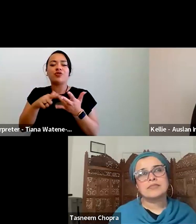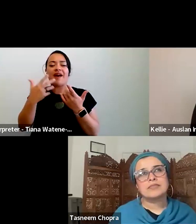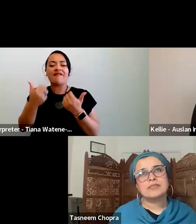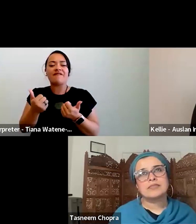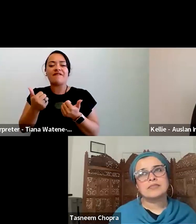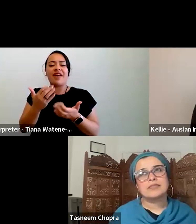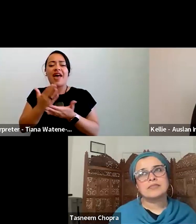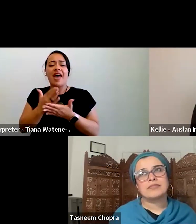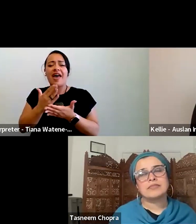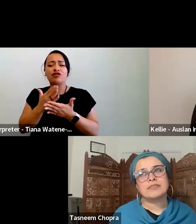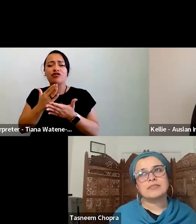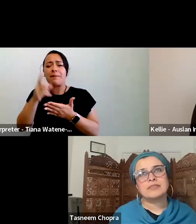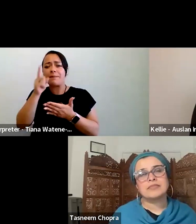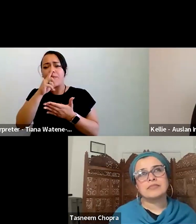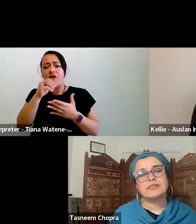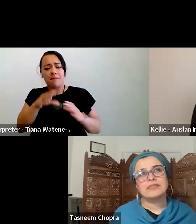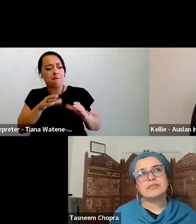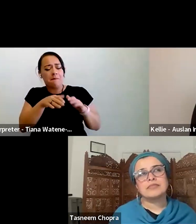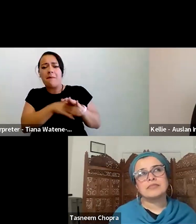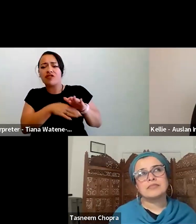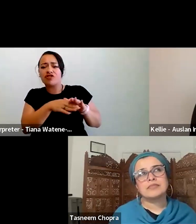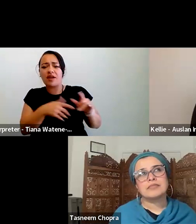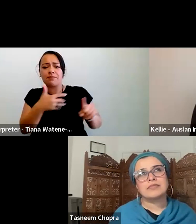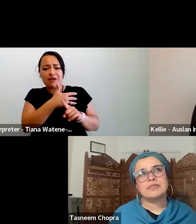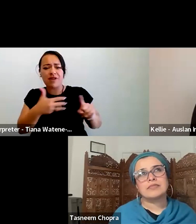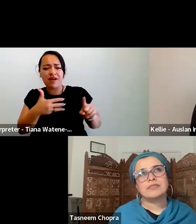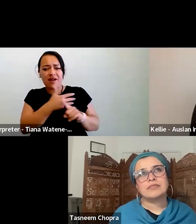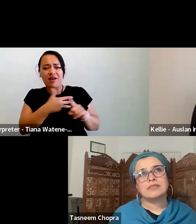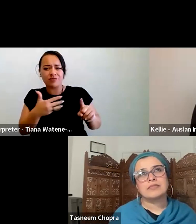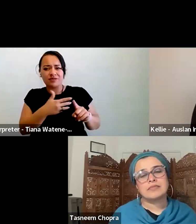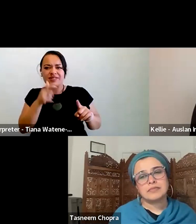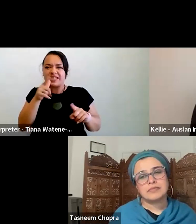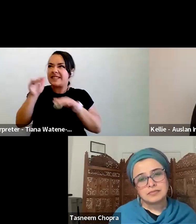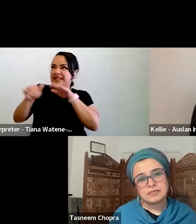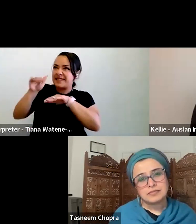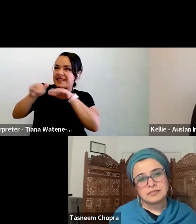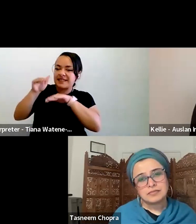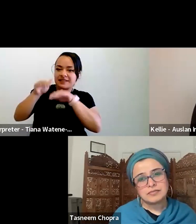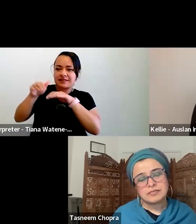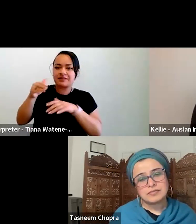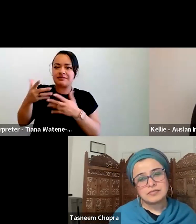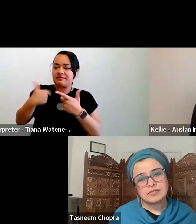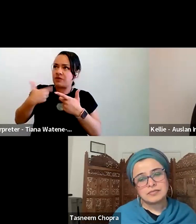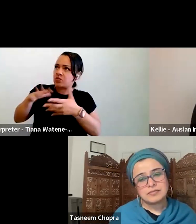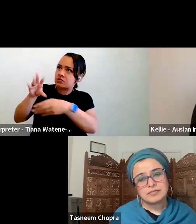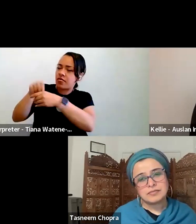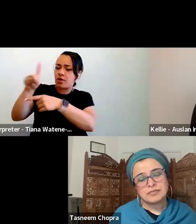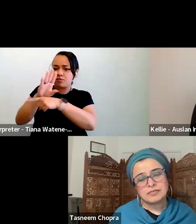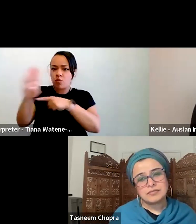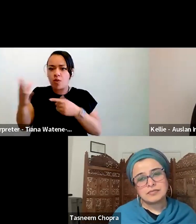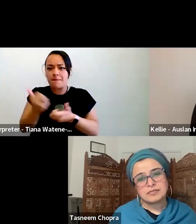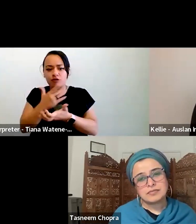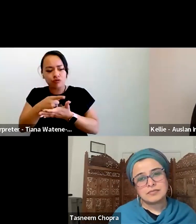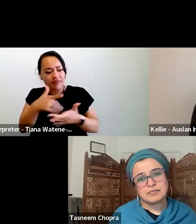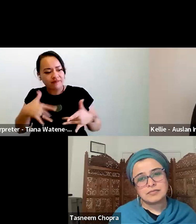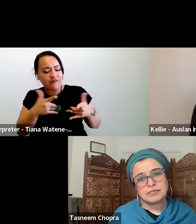from historically marginalized backgrounds who were knocking at the door and wanting to join boards and feeling valued on